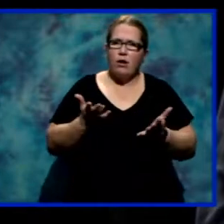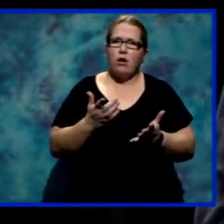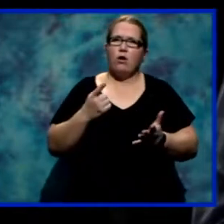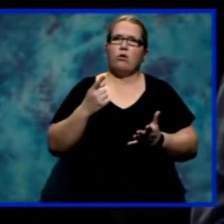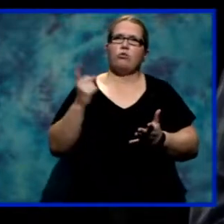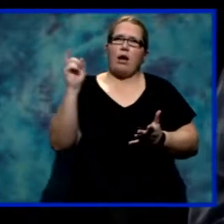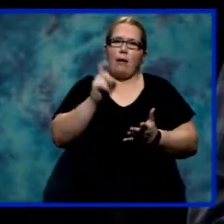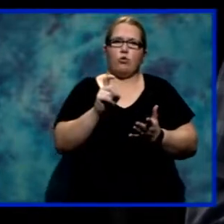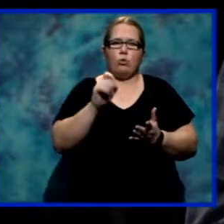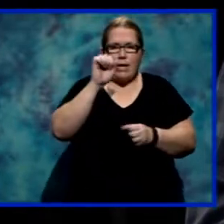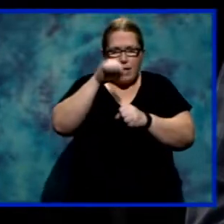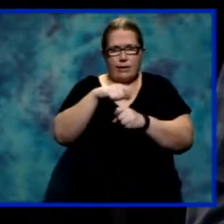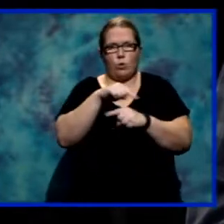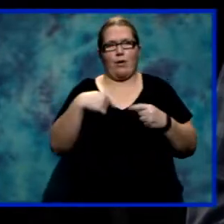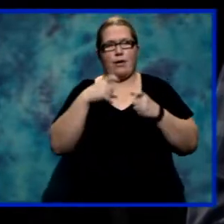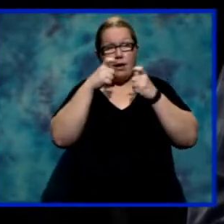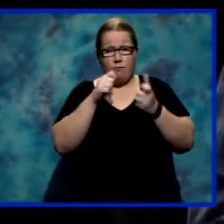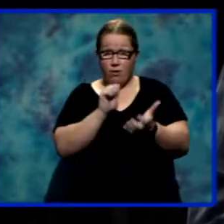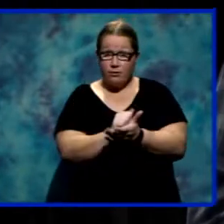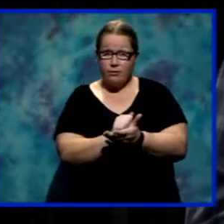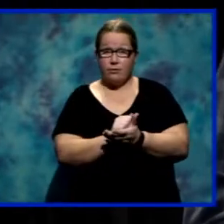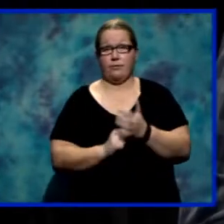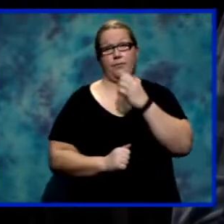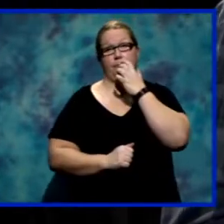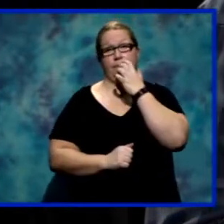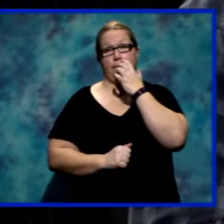Care, don't you?